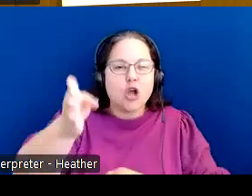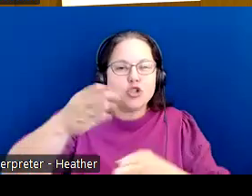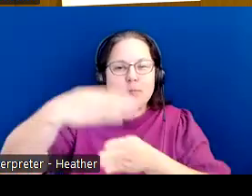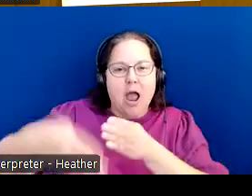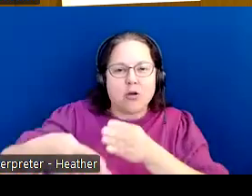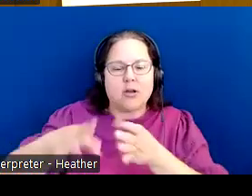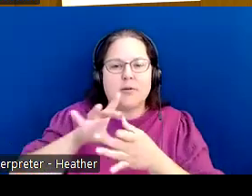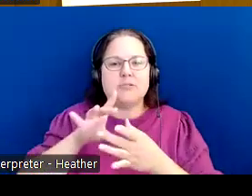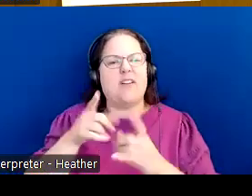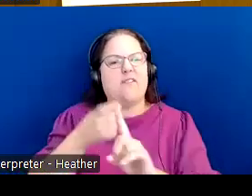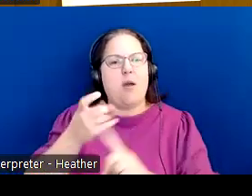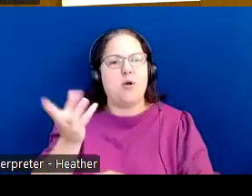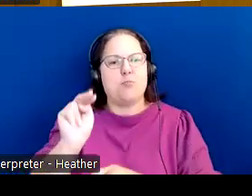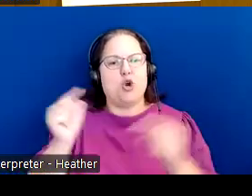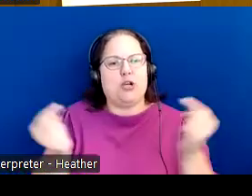injuries.